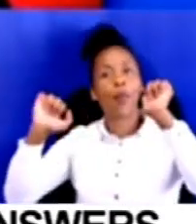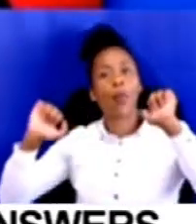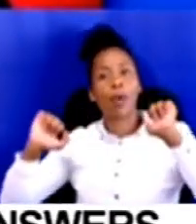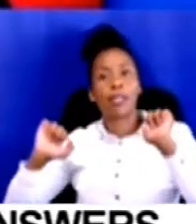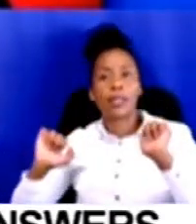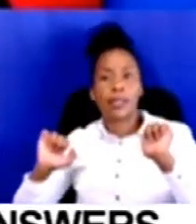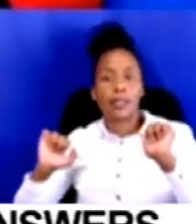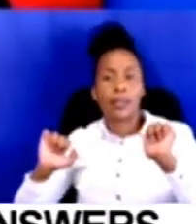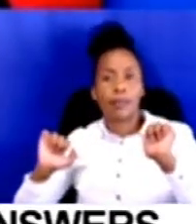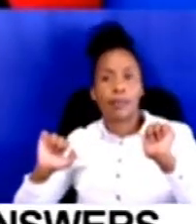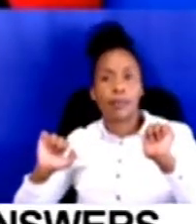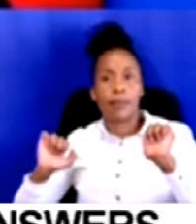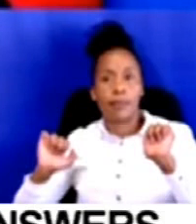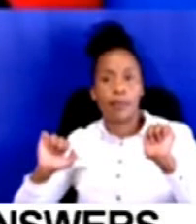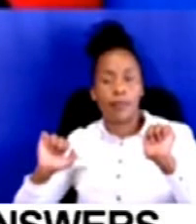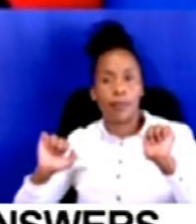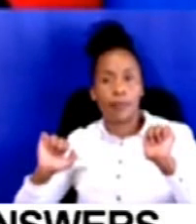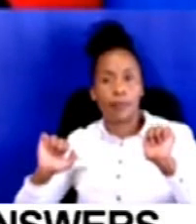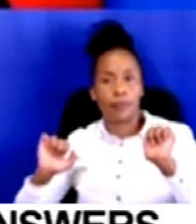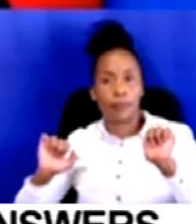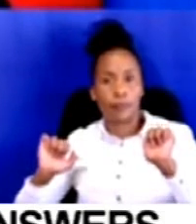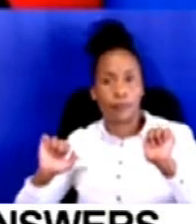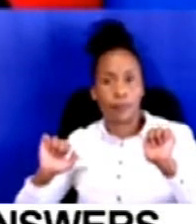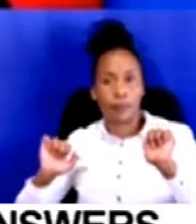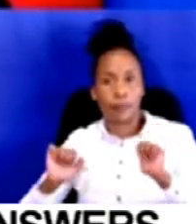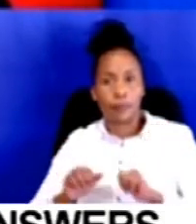our democratic project.